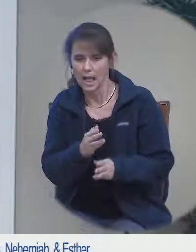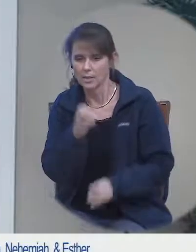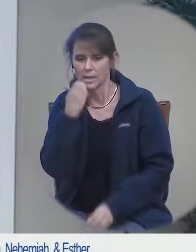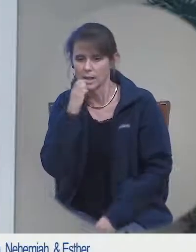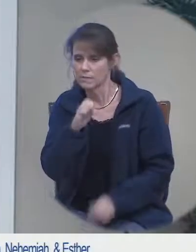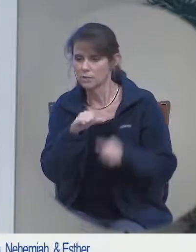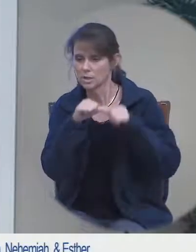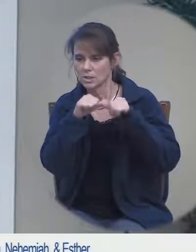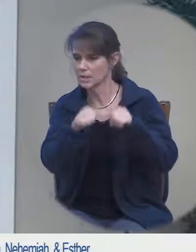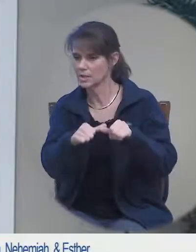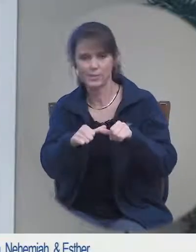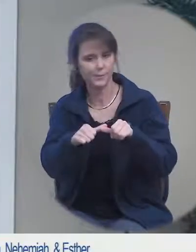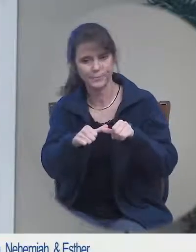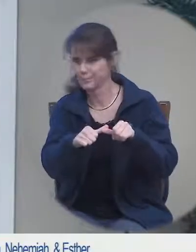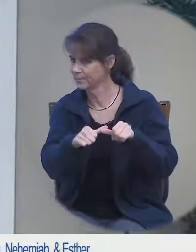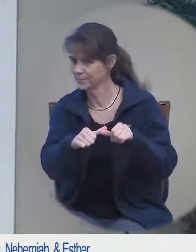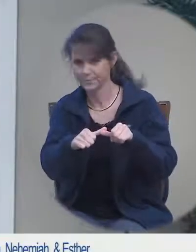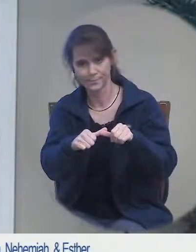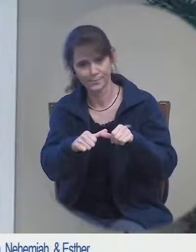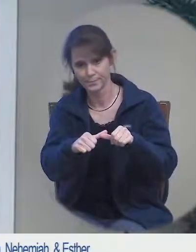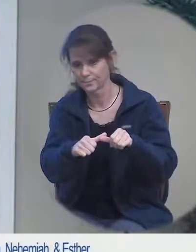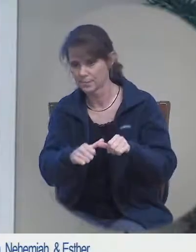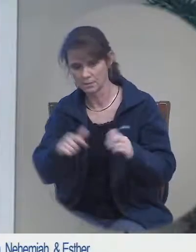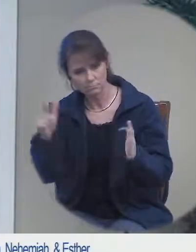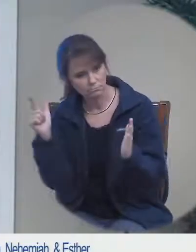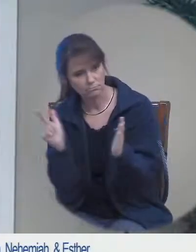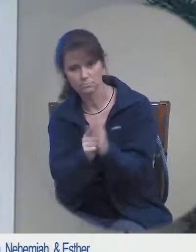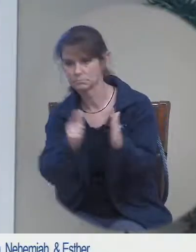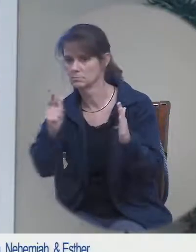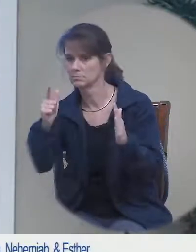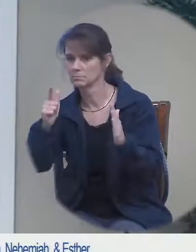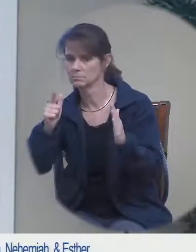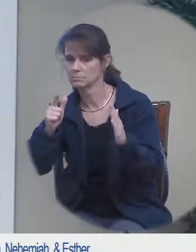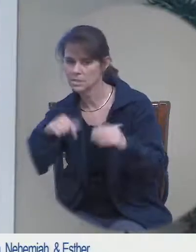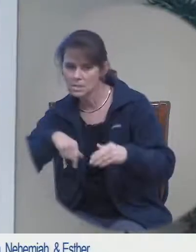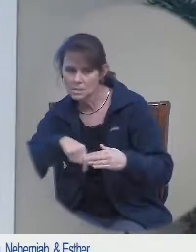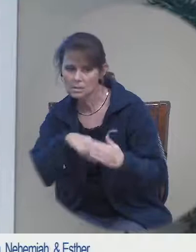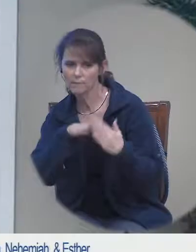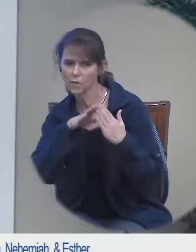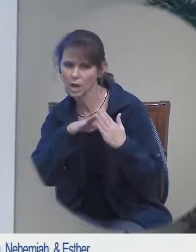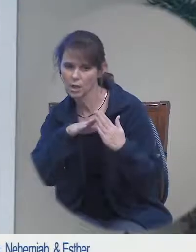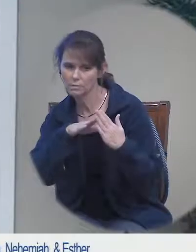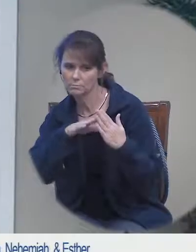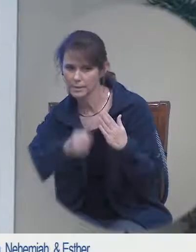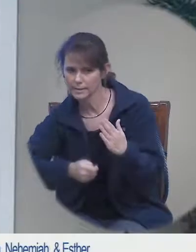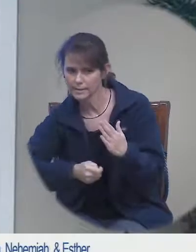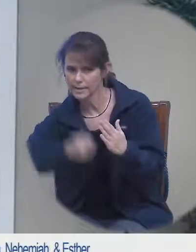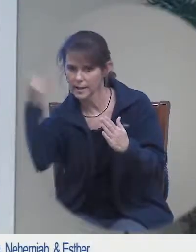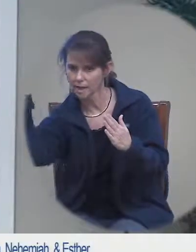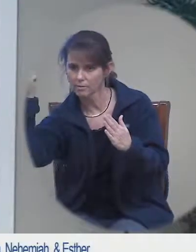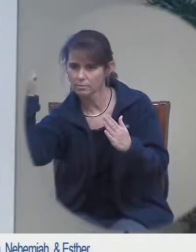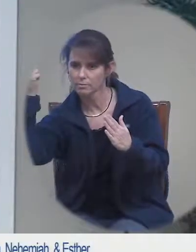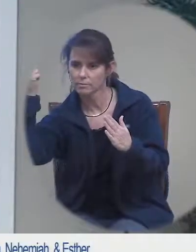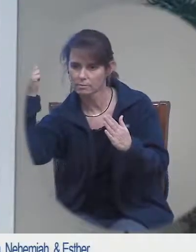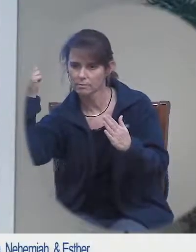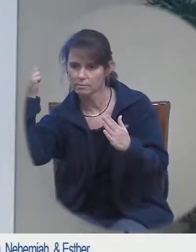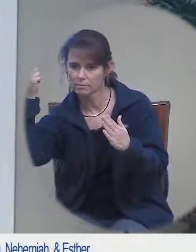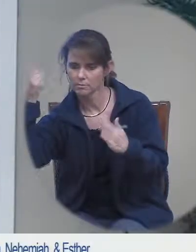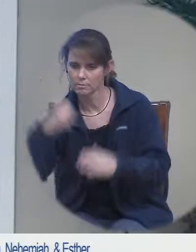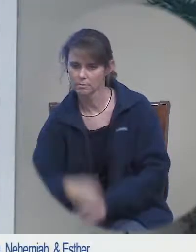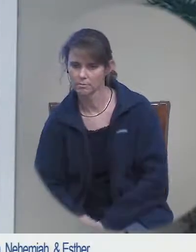here in these chapters, the only person describing these actions, at least in the text, I'm sure there were more, as evil was Nehemiah